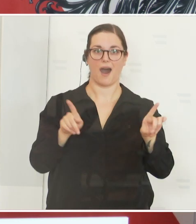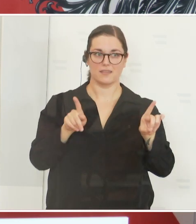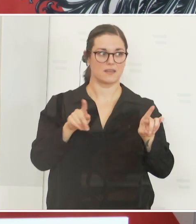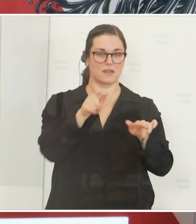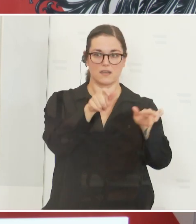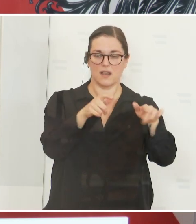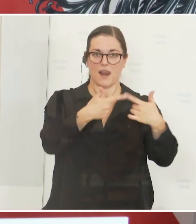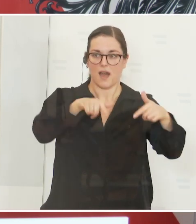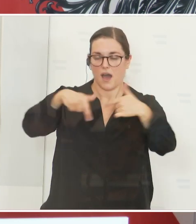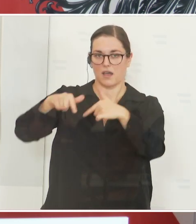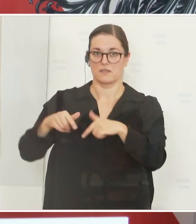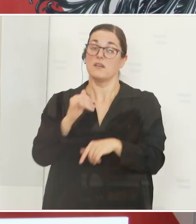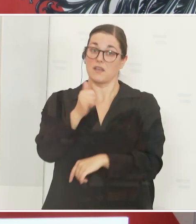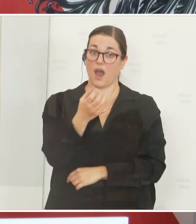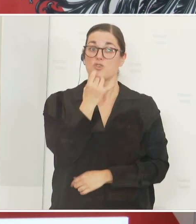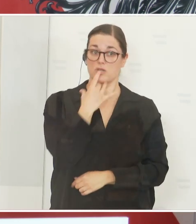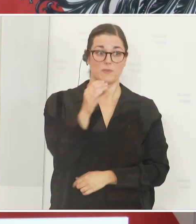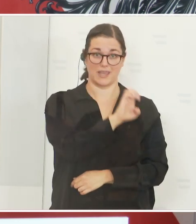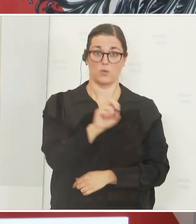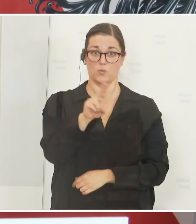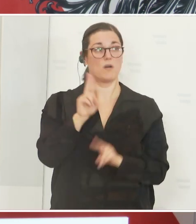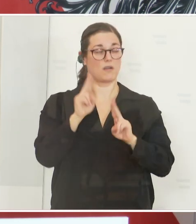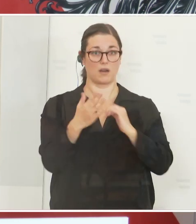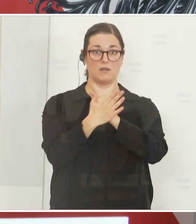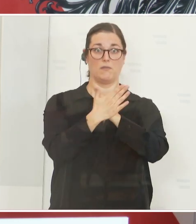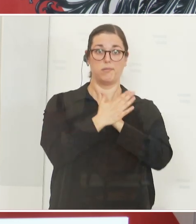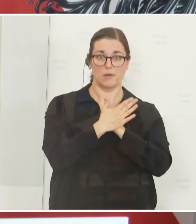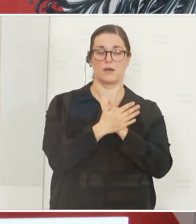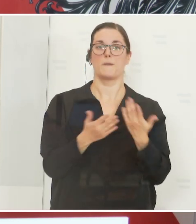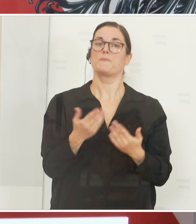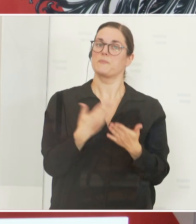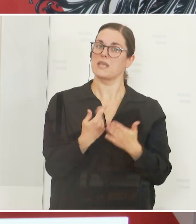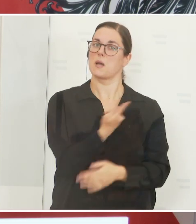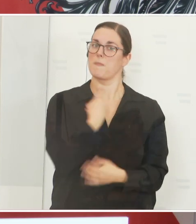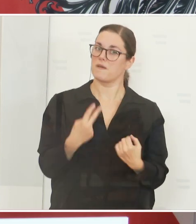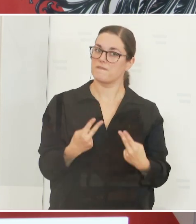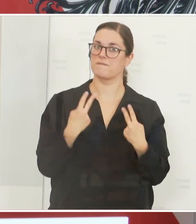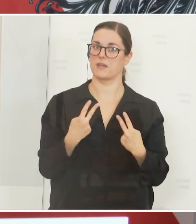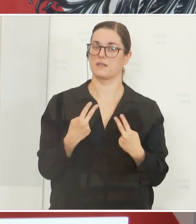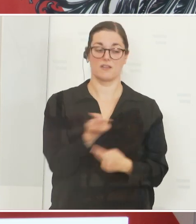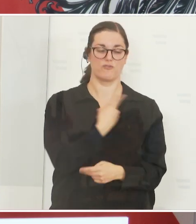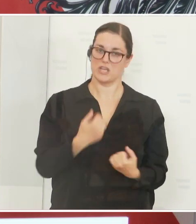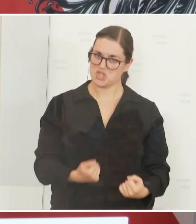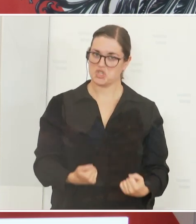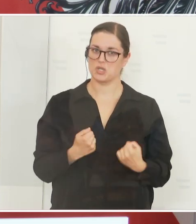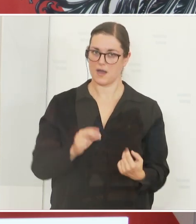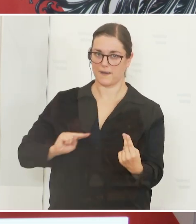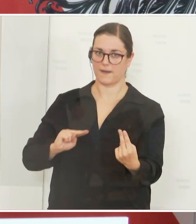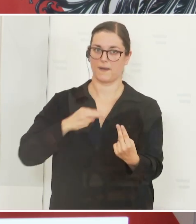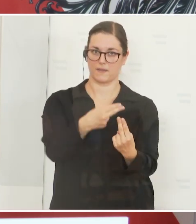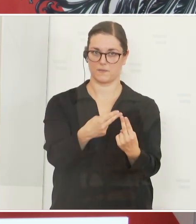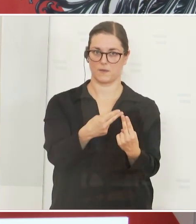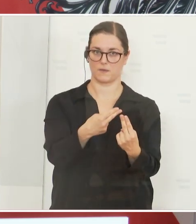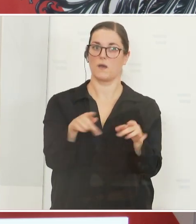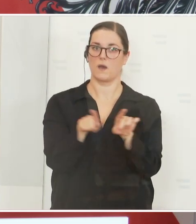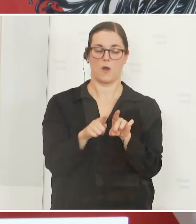Union. Yes, you can force us. And I believe it's very important that we firmly react and that we